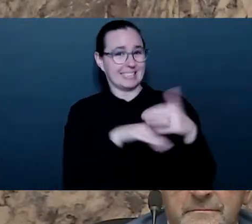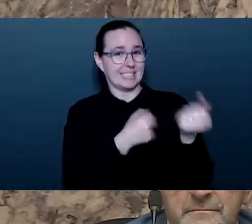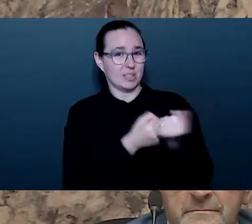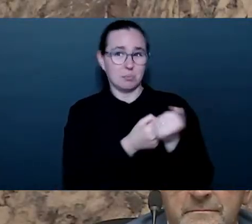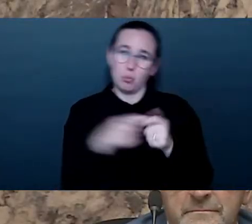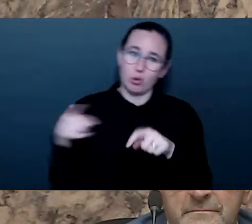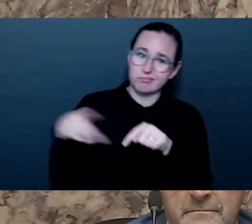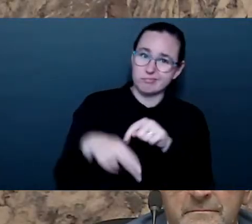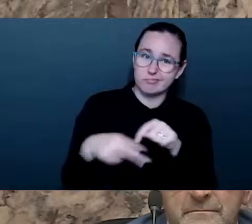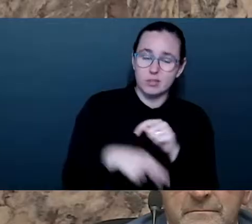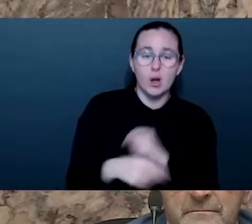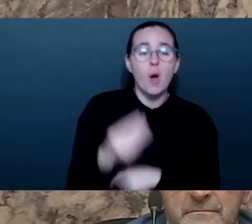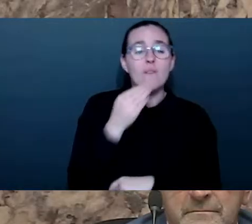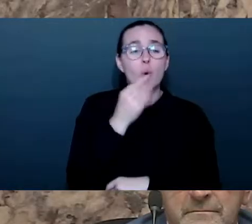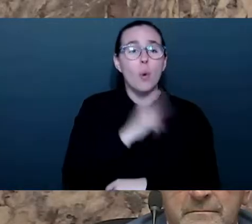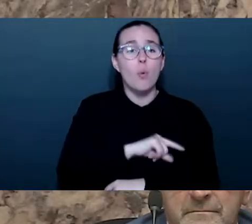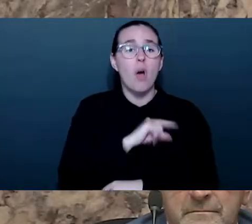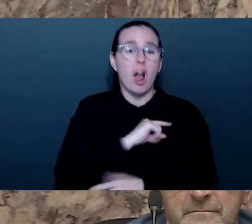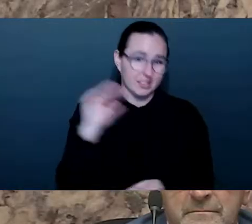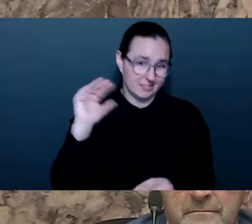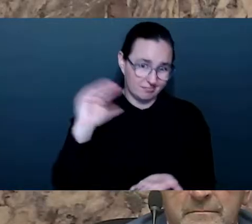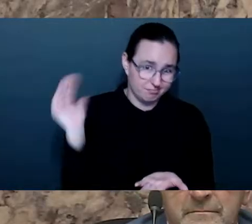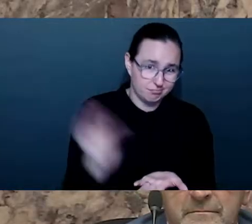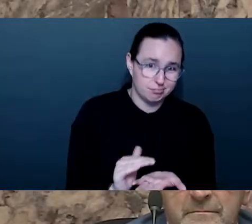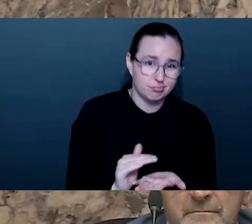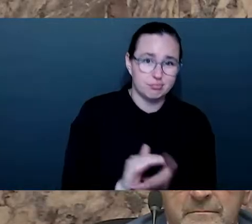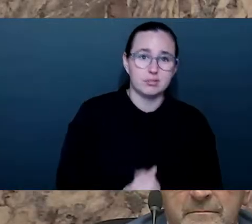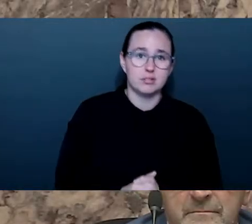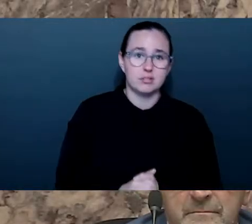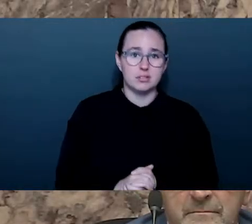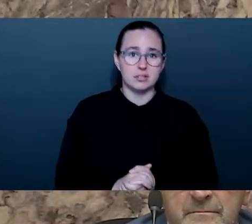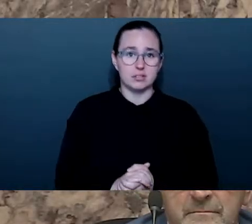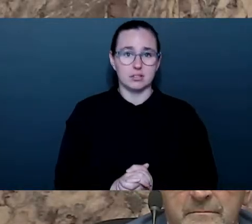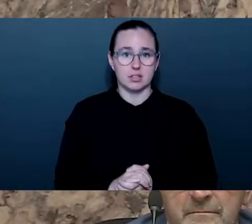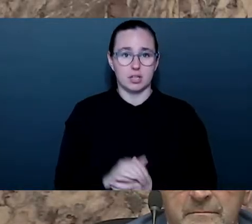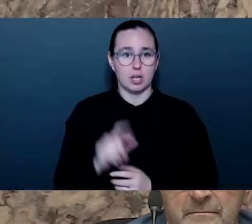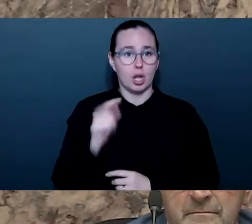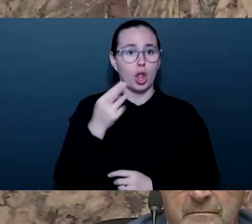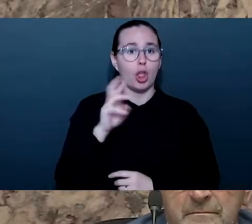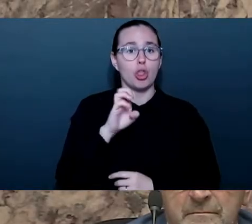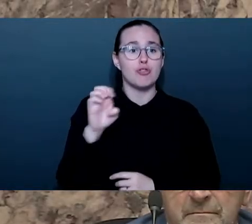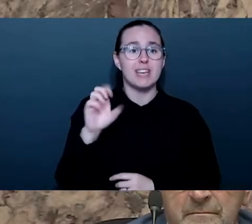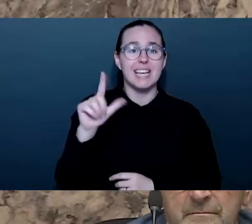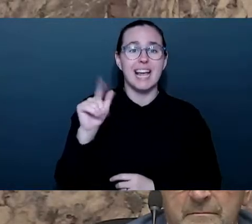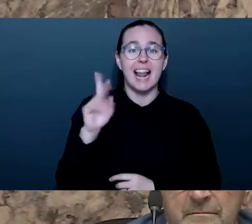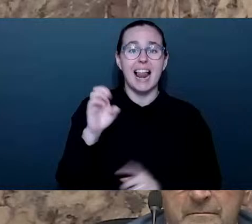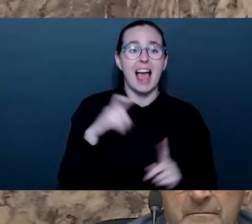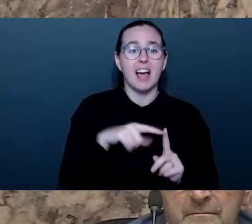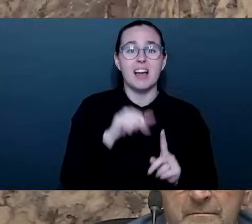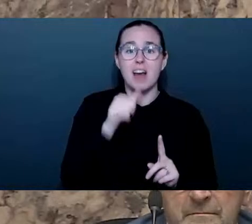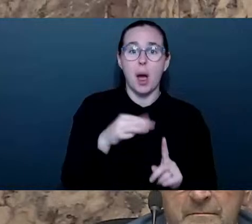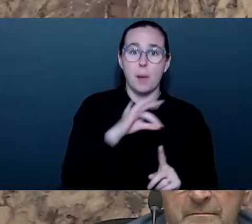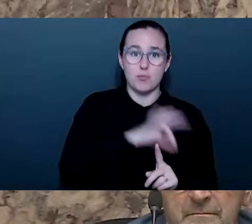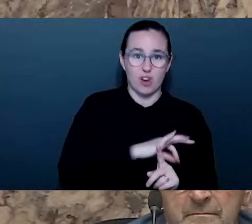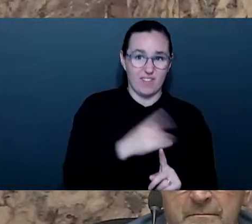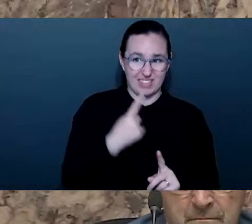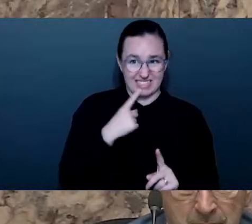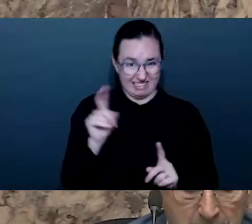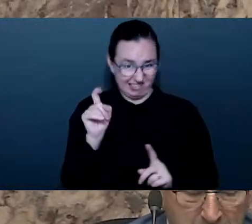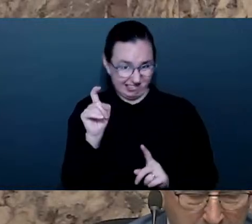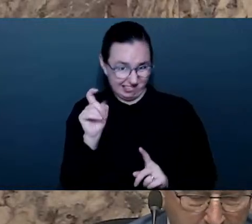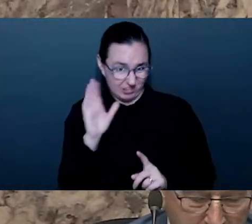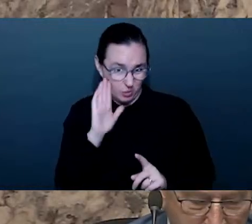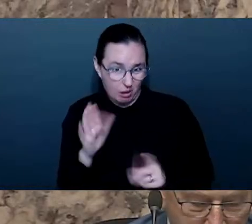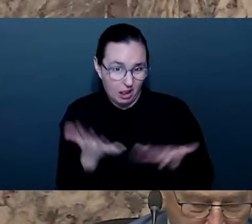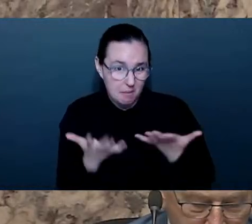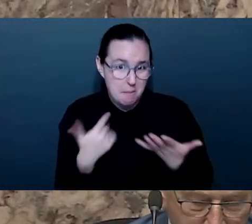to close permanently. Operators have not yet heard from this minister, and they're running out of money while seniors suffer. Will the